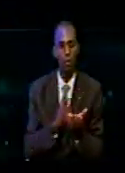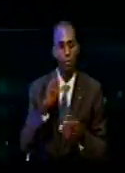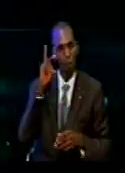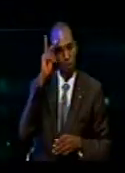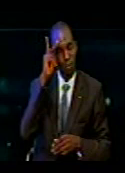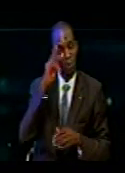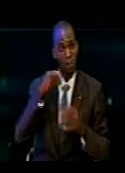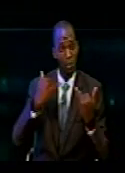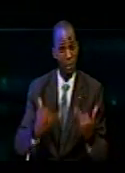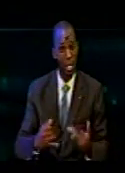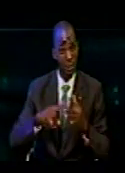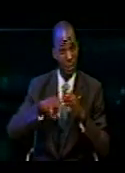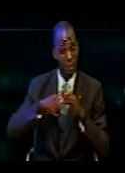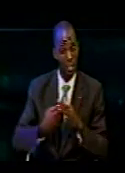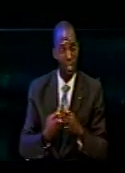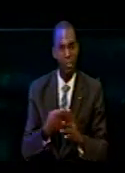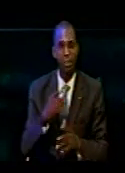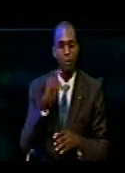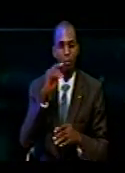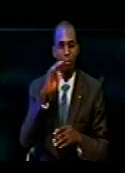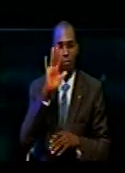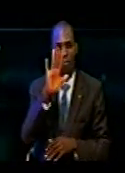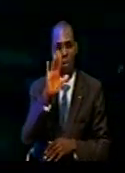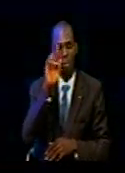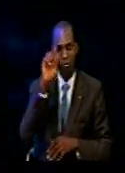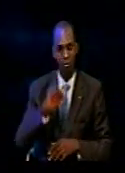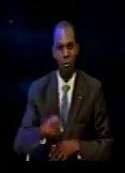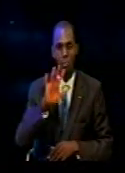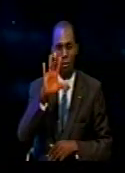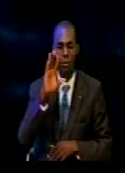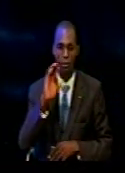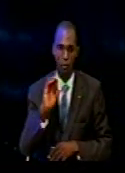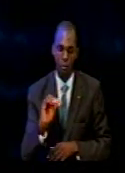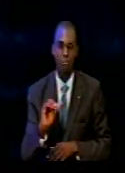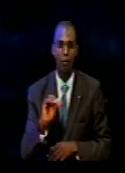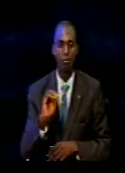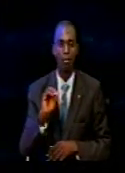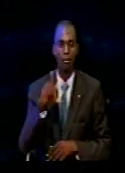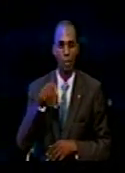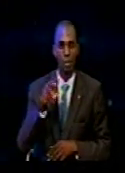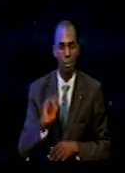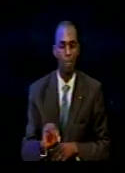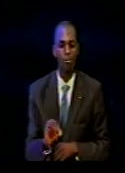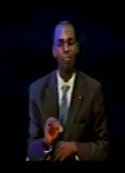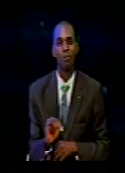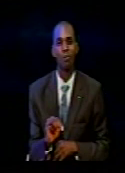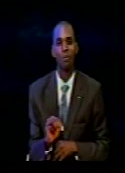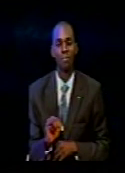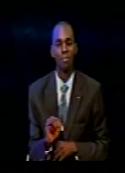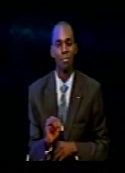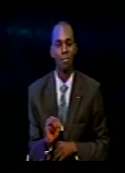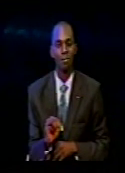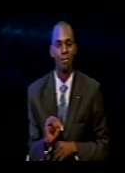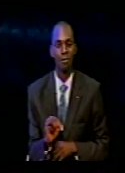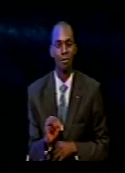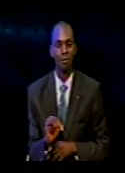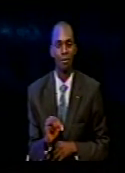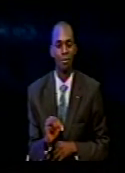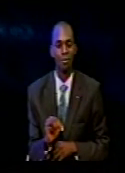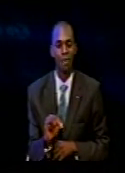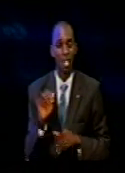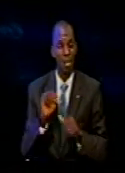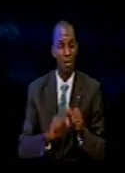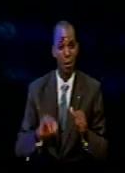Pastor W.F. Kumuyi now starts exactly 10 minutes before 6 p.m. Nigerian time, 5:50 West